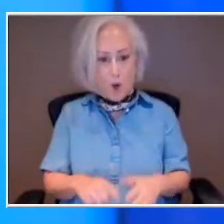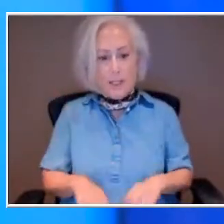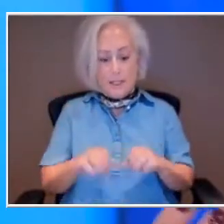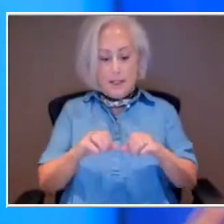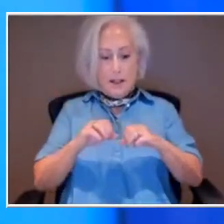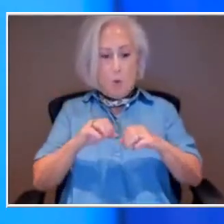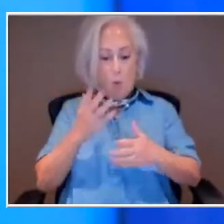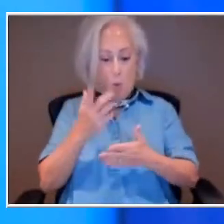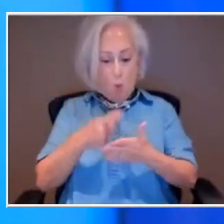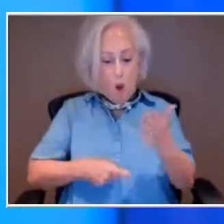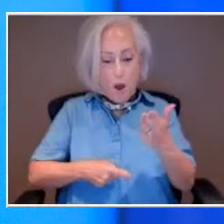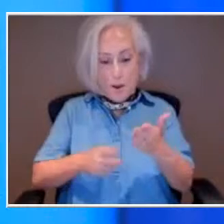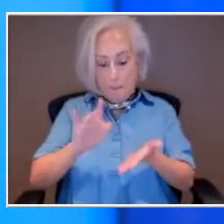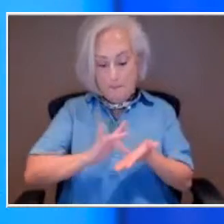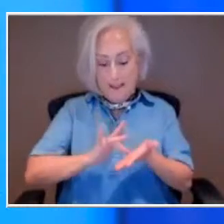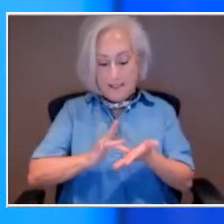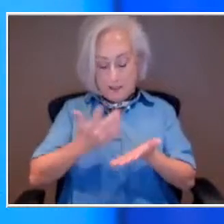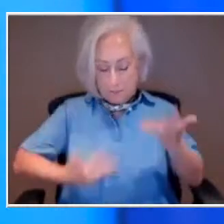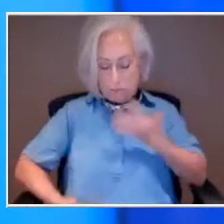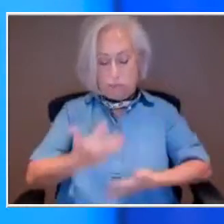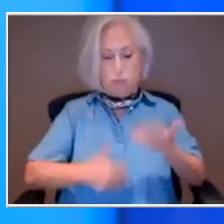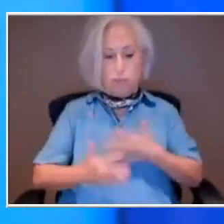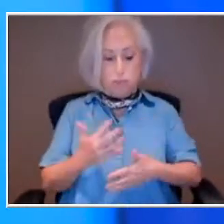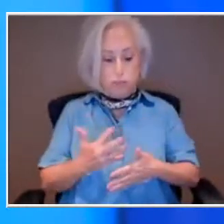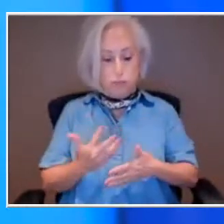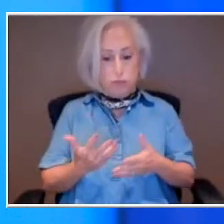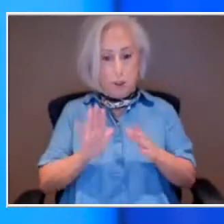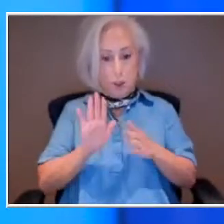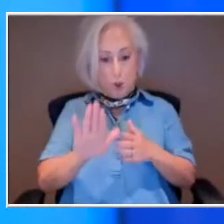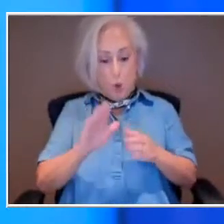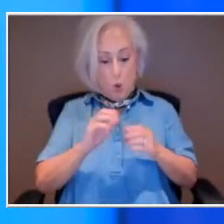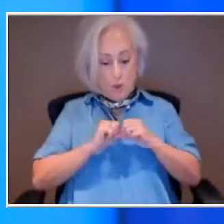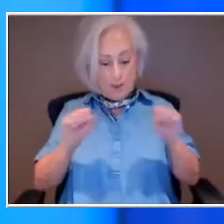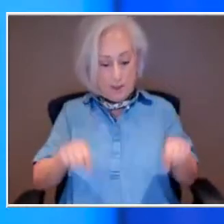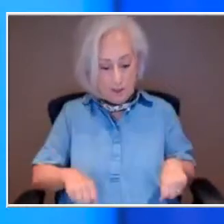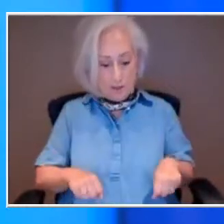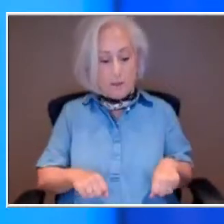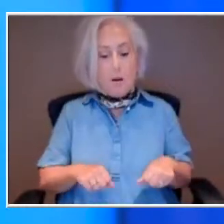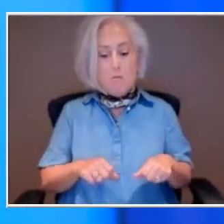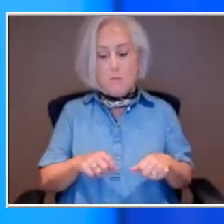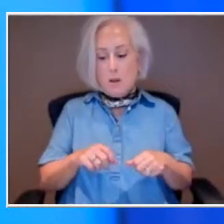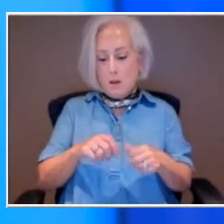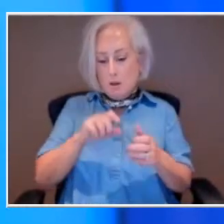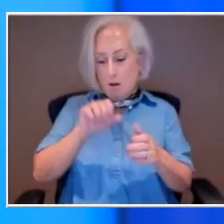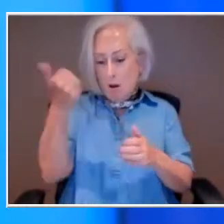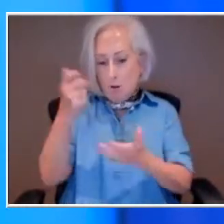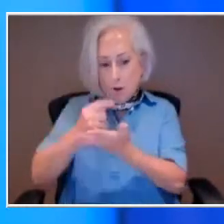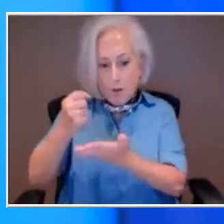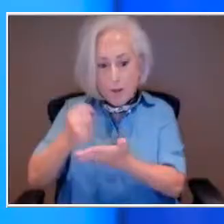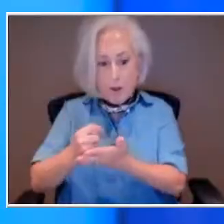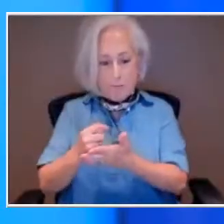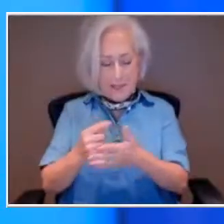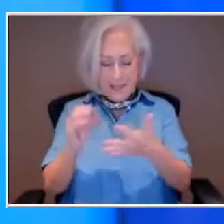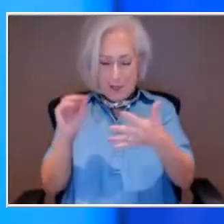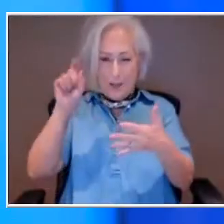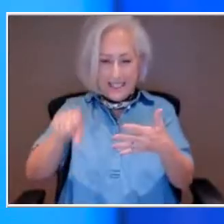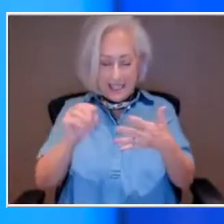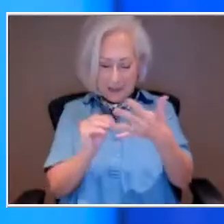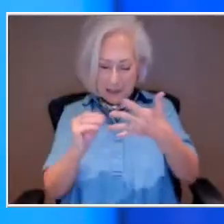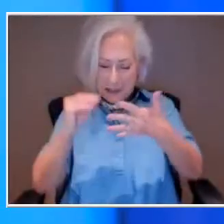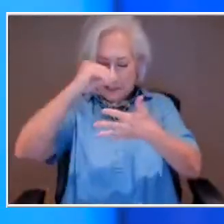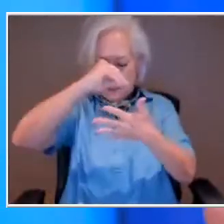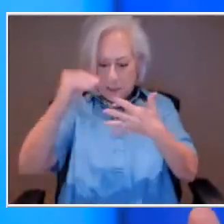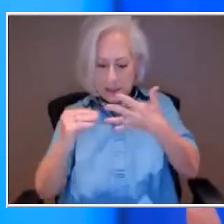system, that has to be paired together, even in the right order. And based on how we put all of that